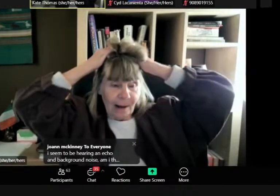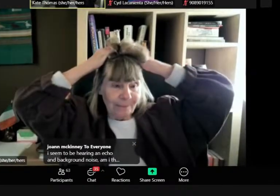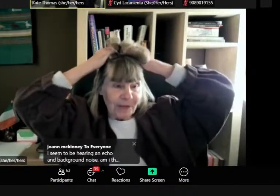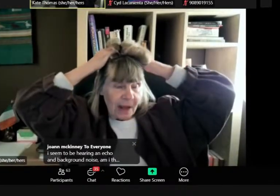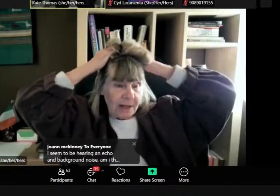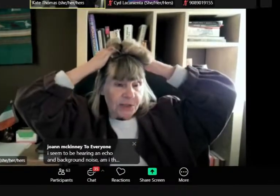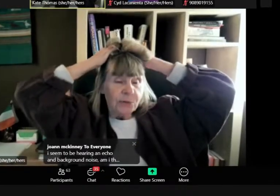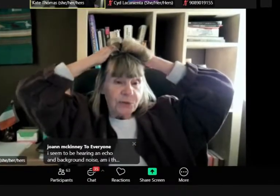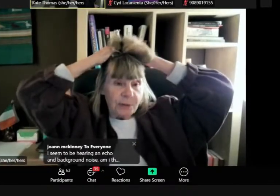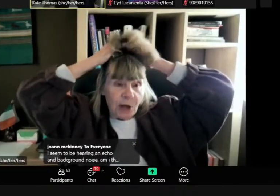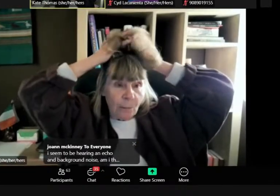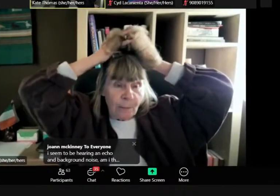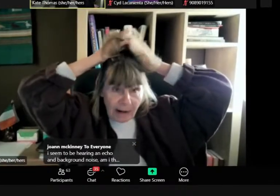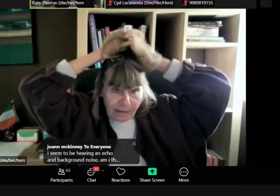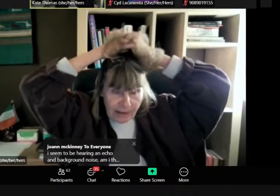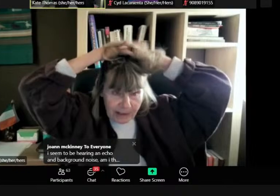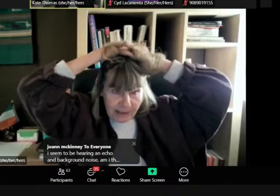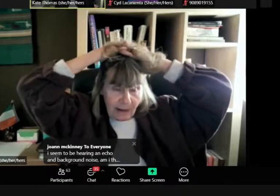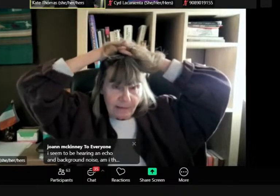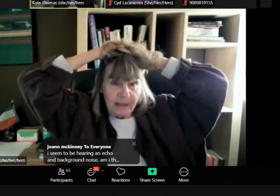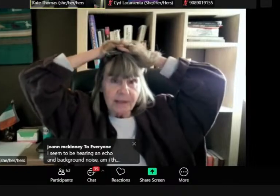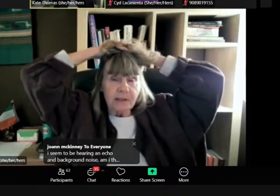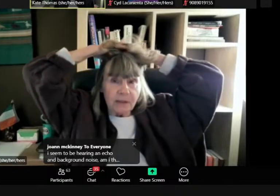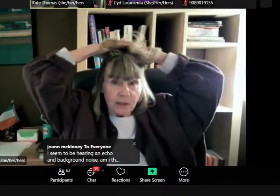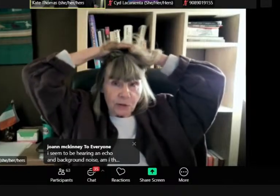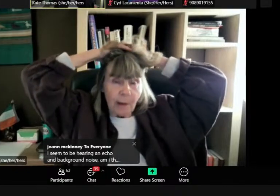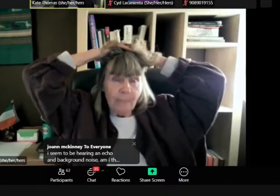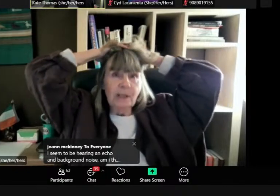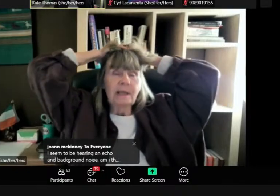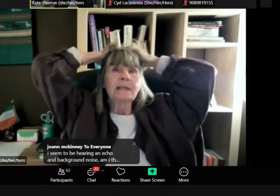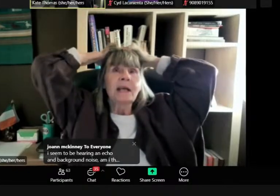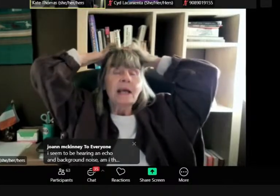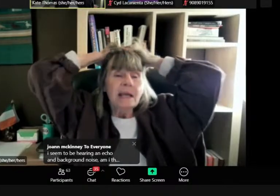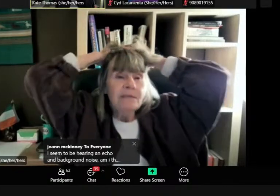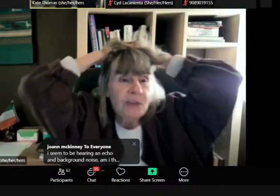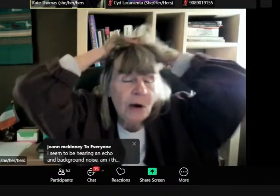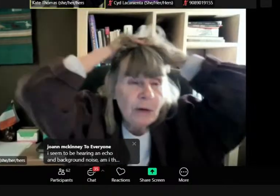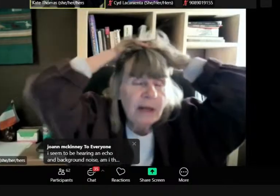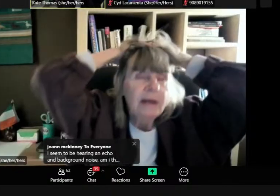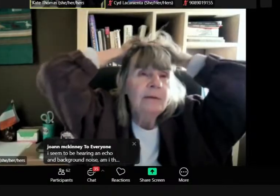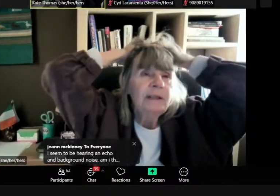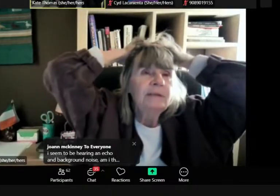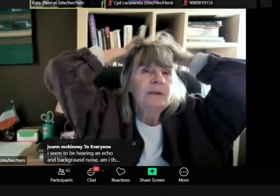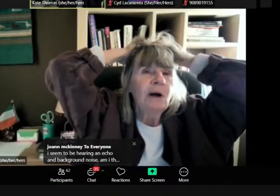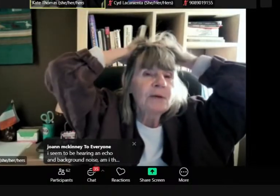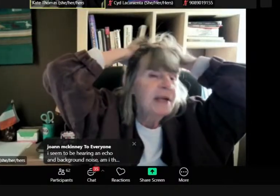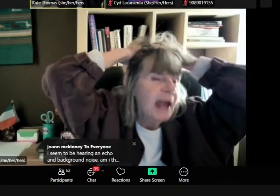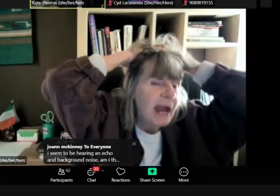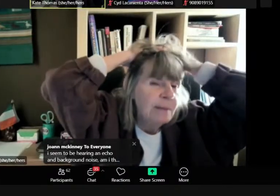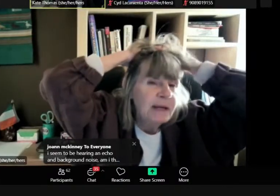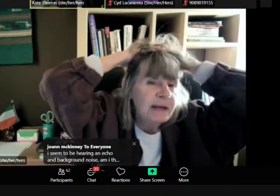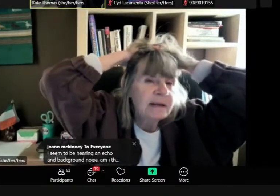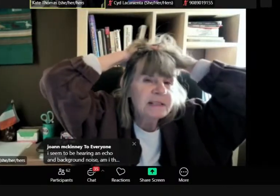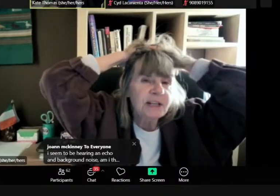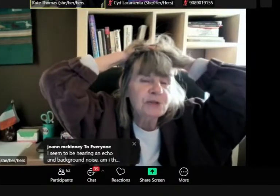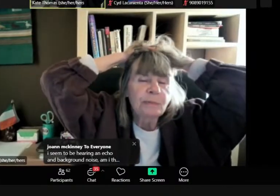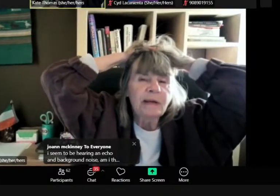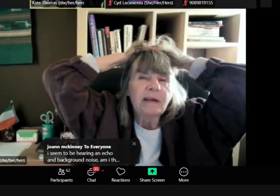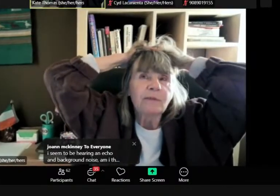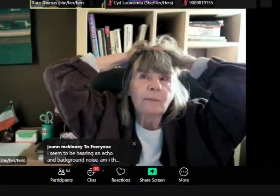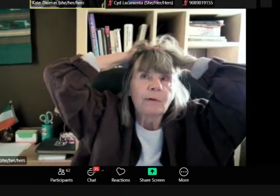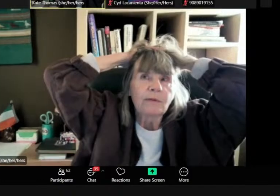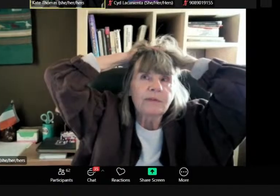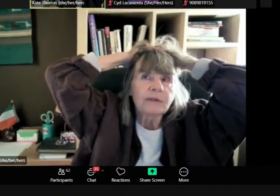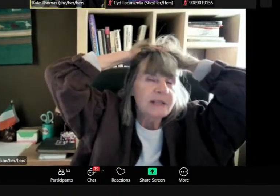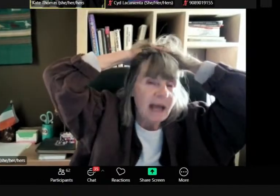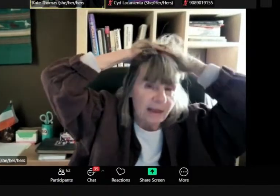bit. So we know benefits of it. The trouble is, even though we can be a sexual